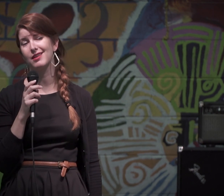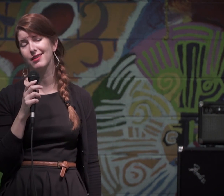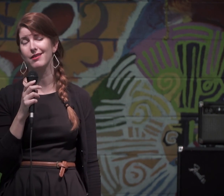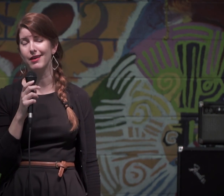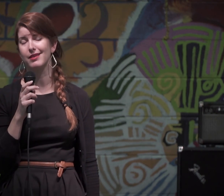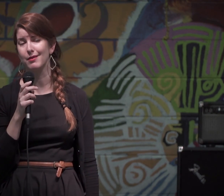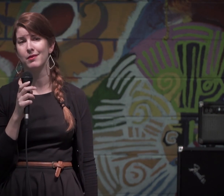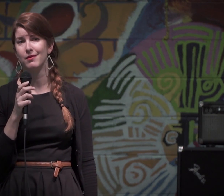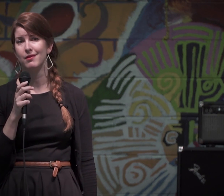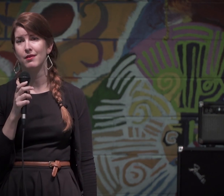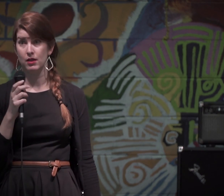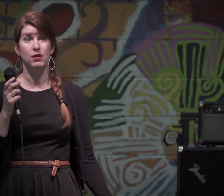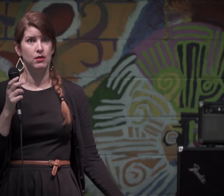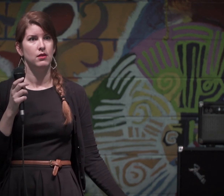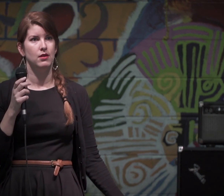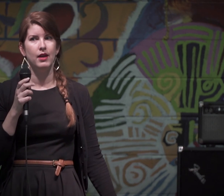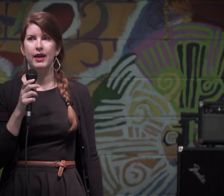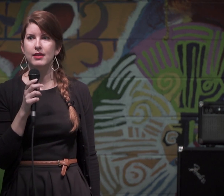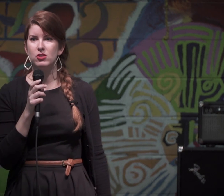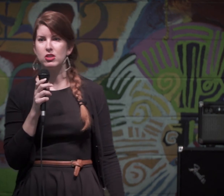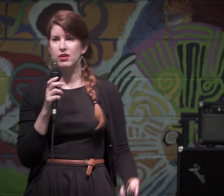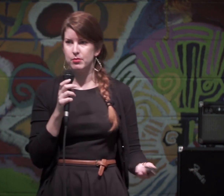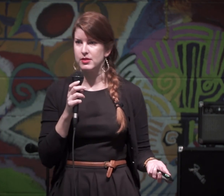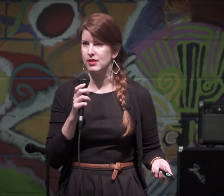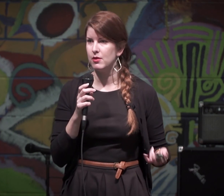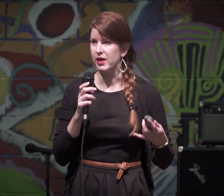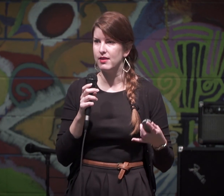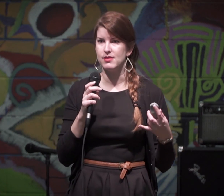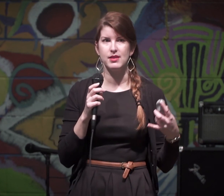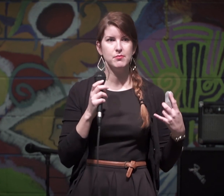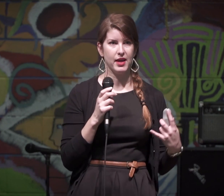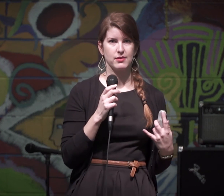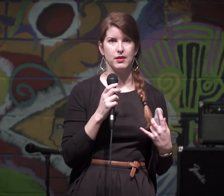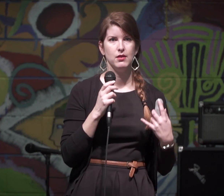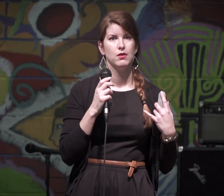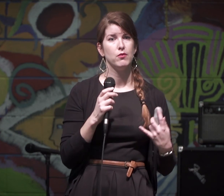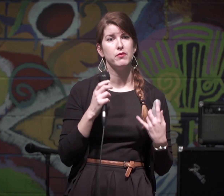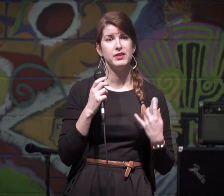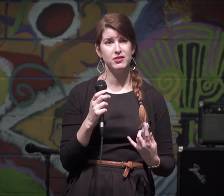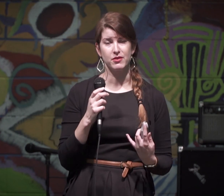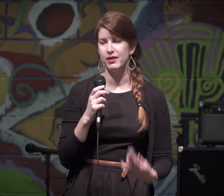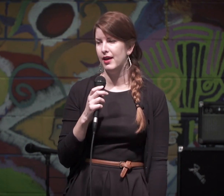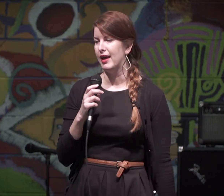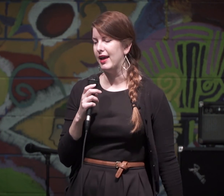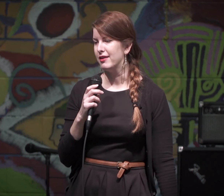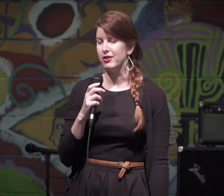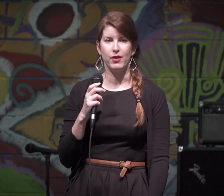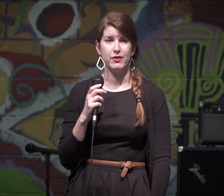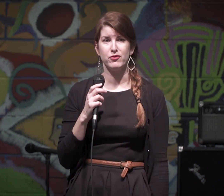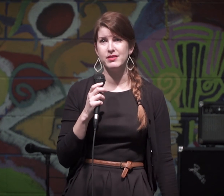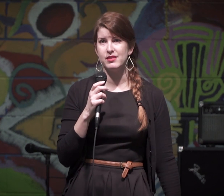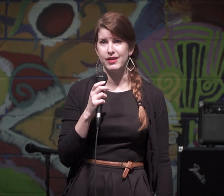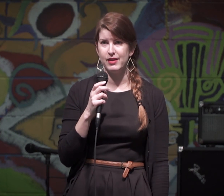adventurous. I think I need to go out with him. And it's just incredible to see the way that is impacting what we do. And, you